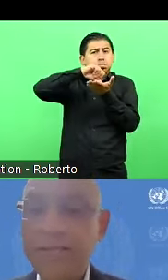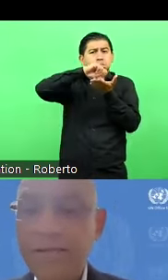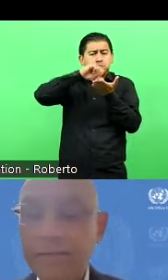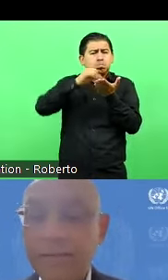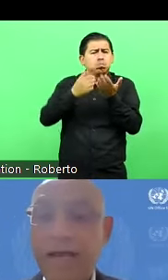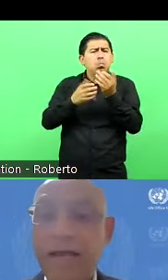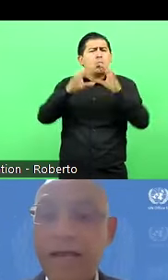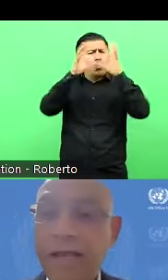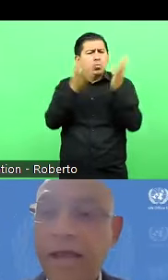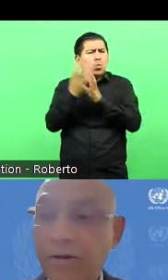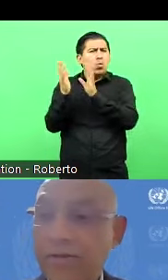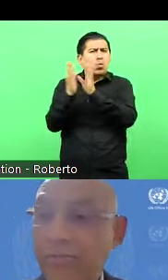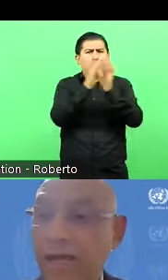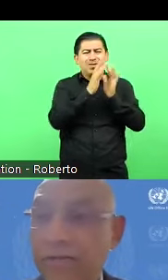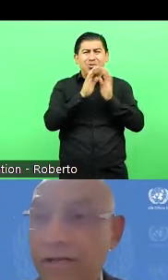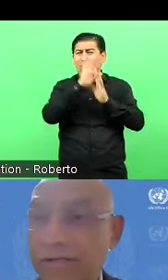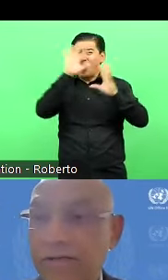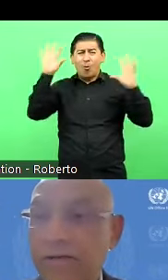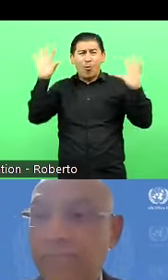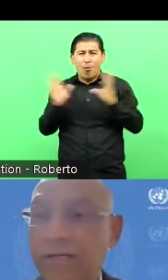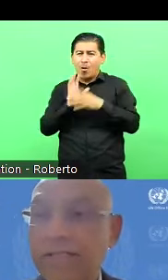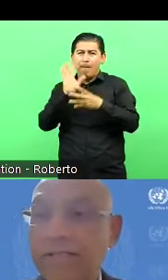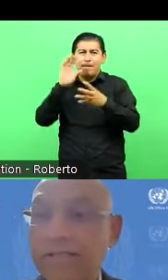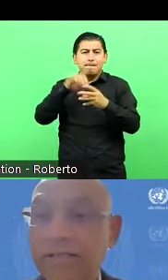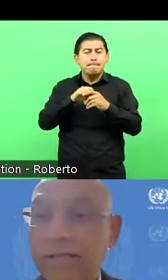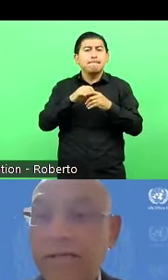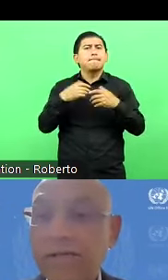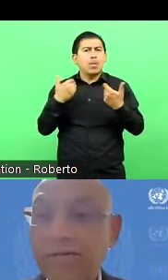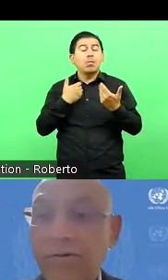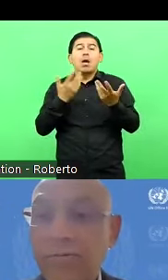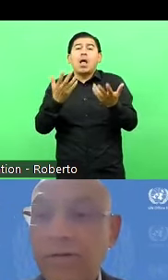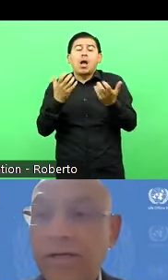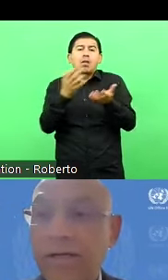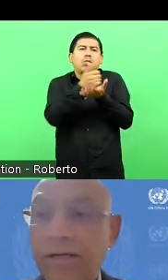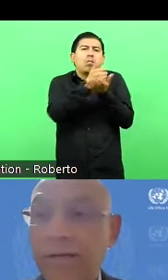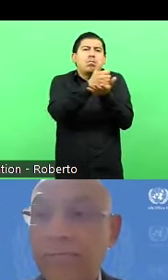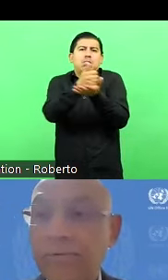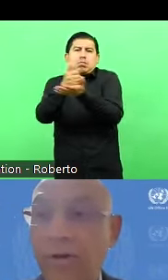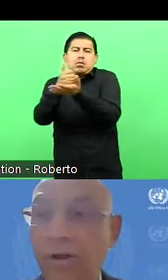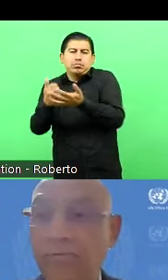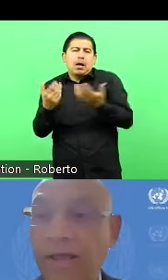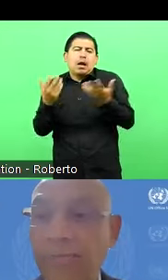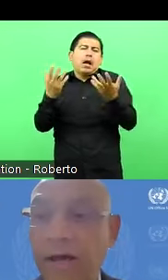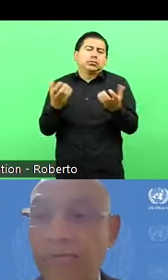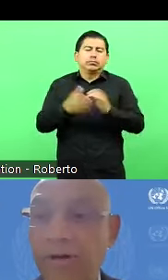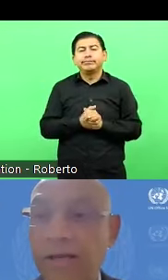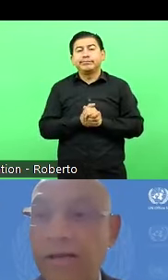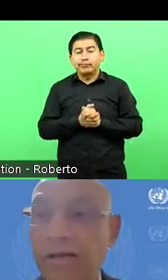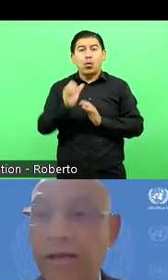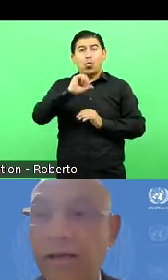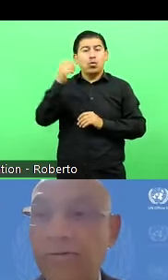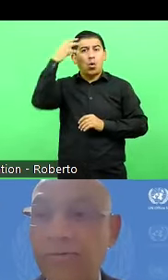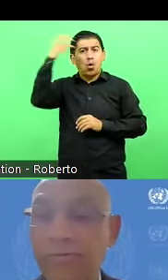each other. And also we have the national government agencies. So all of them are